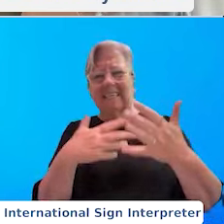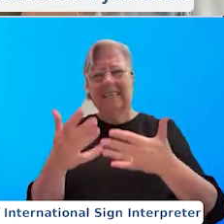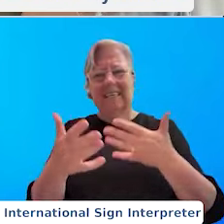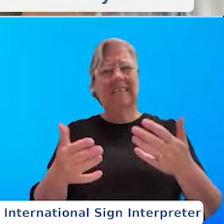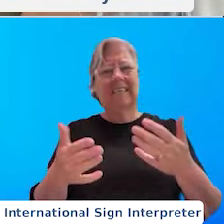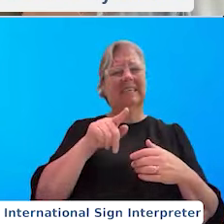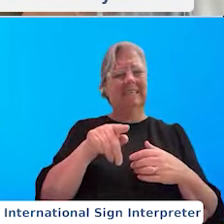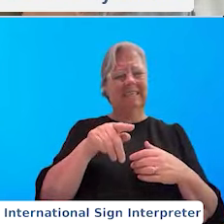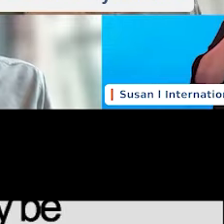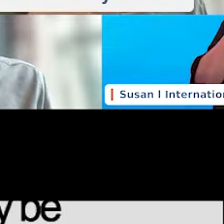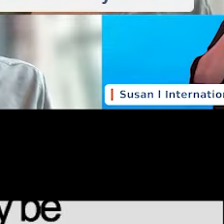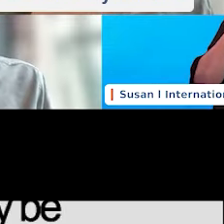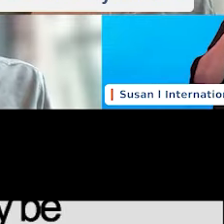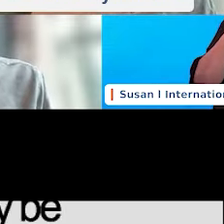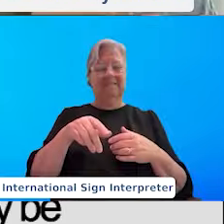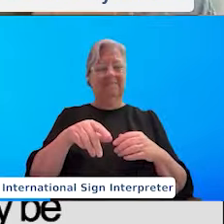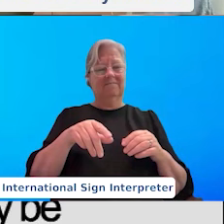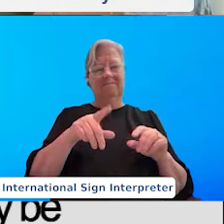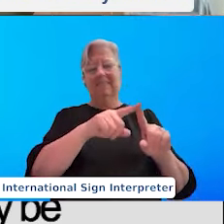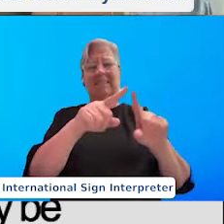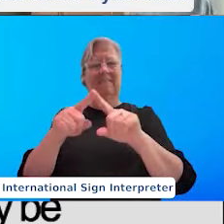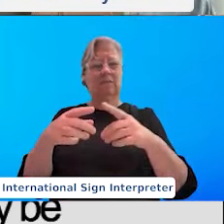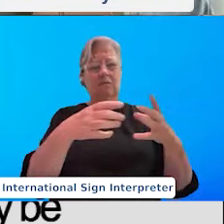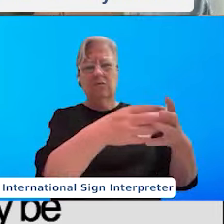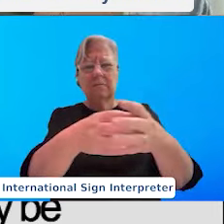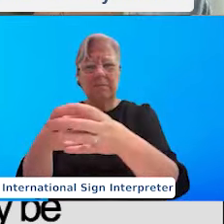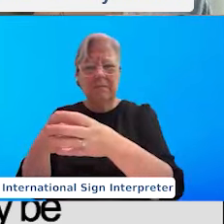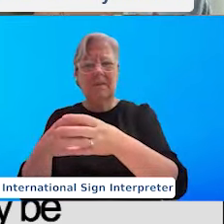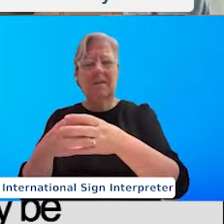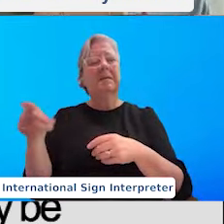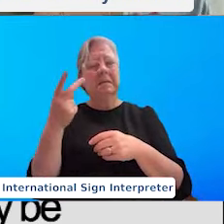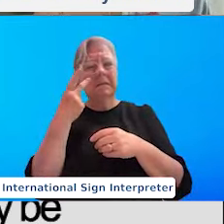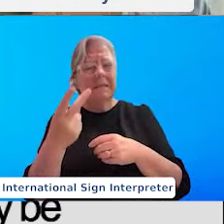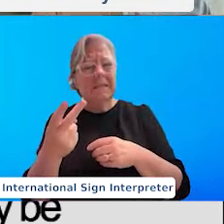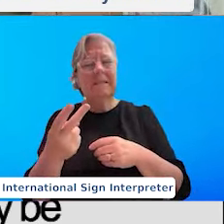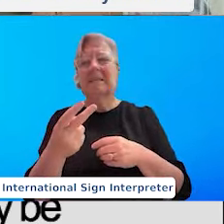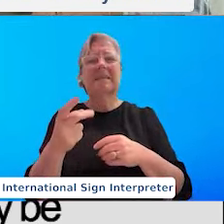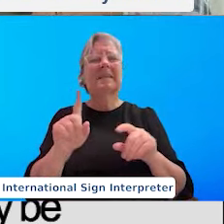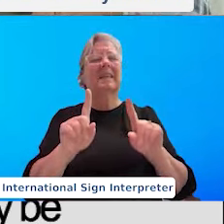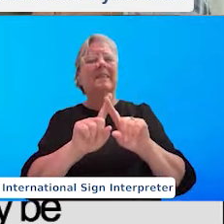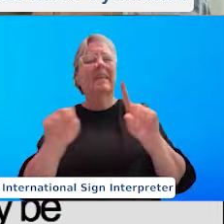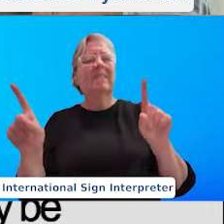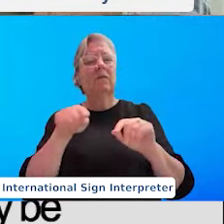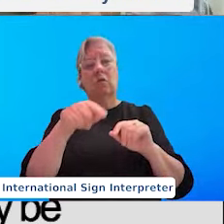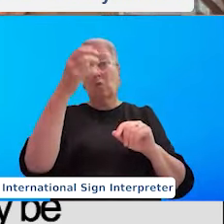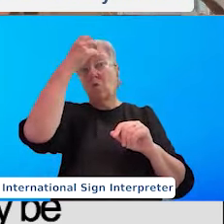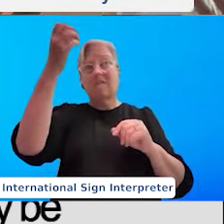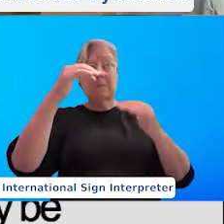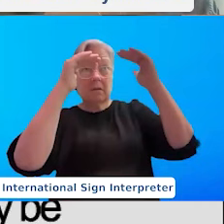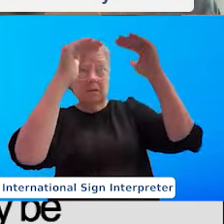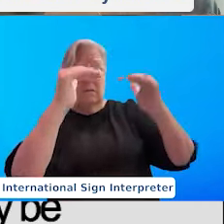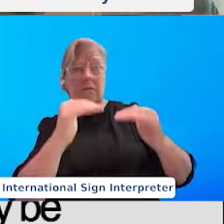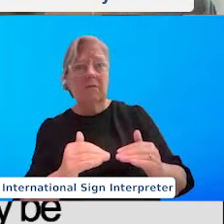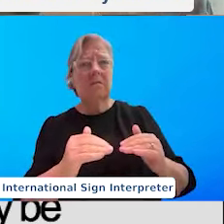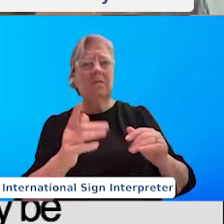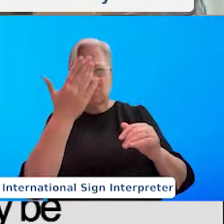that support disability assessment, determination, and certification. And really, there's a